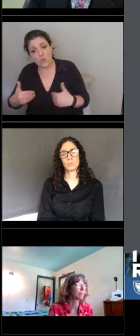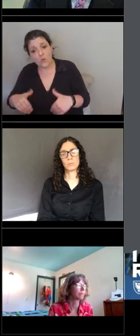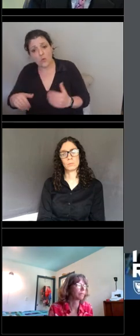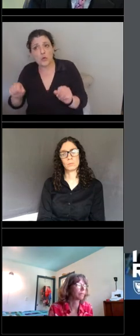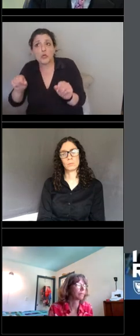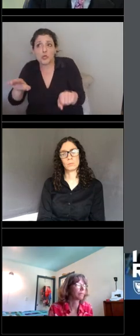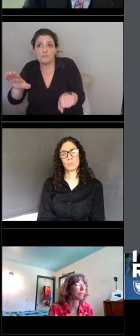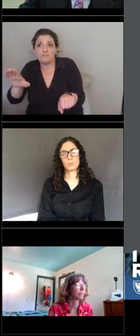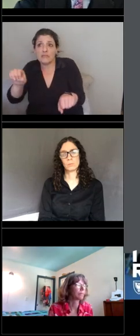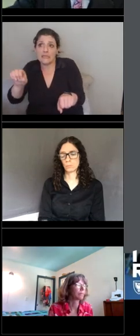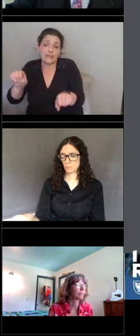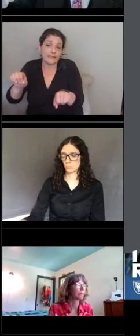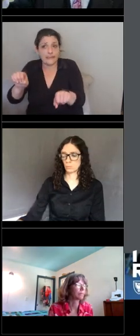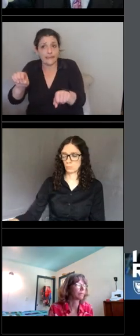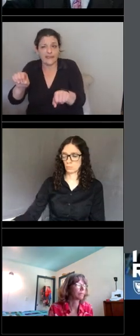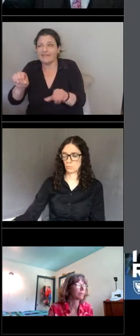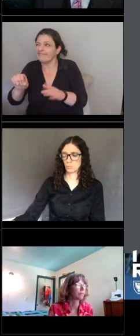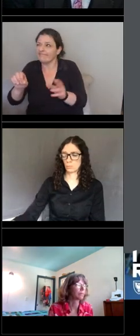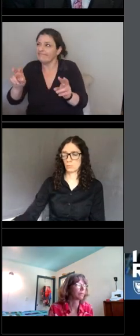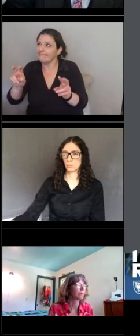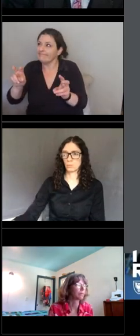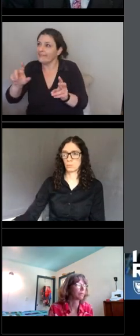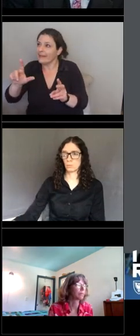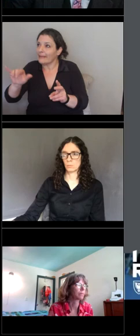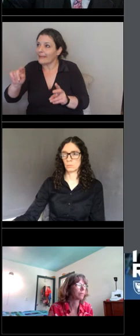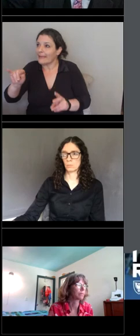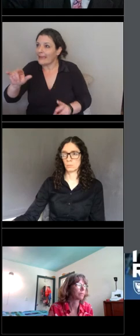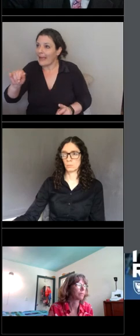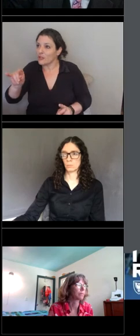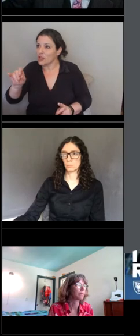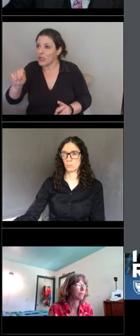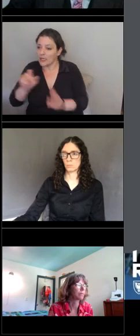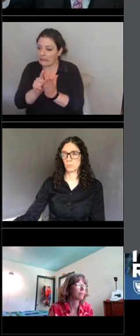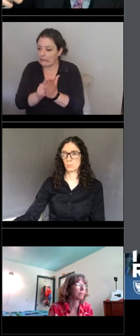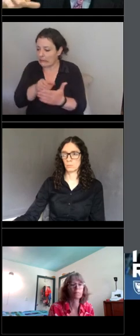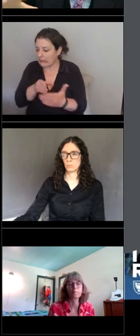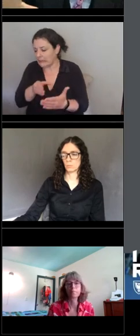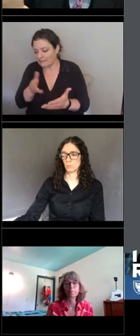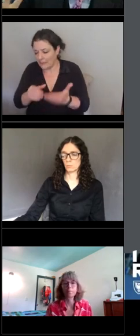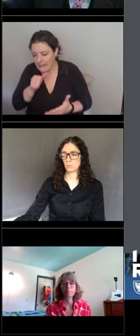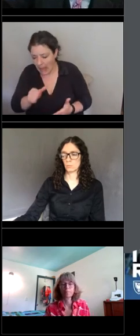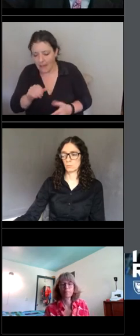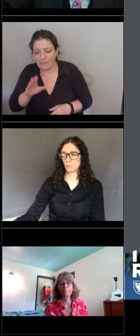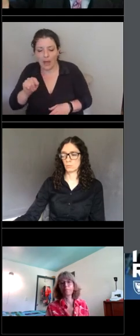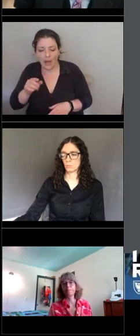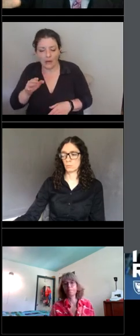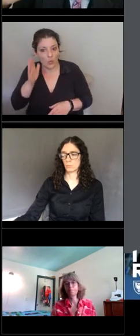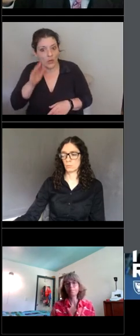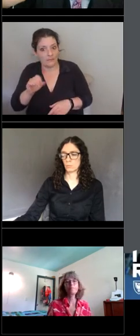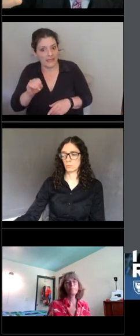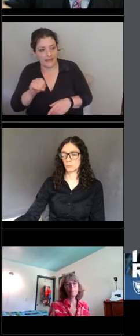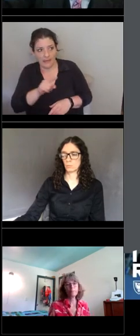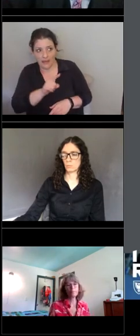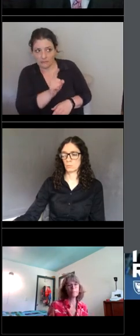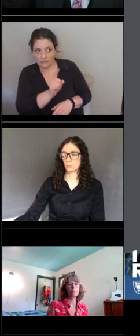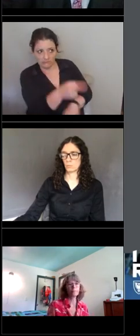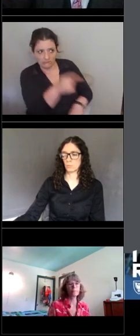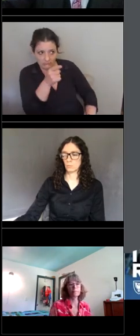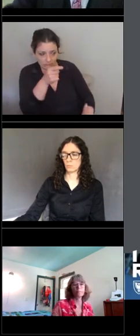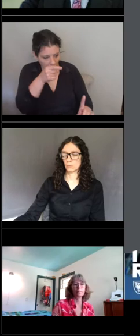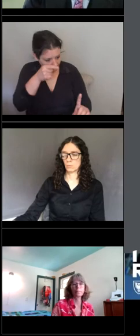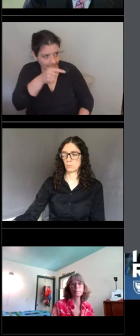to be called to task and being like, you're not, you know, executing on the management plan that, you know, the park was installed with and the